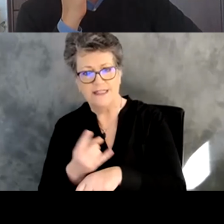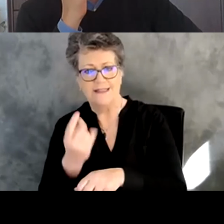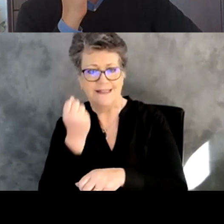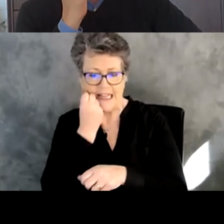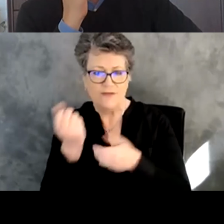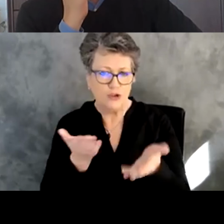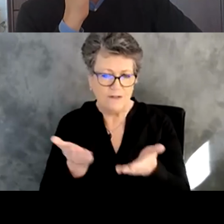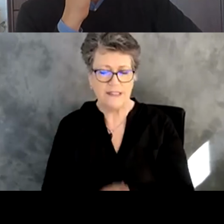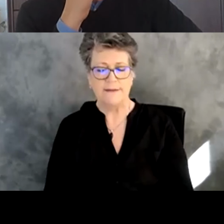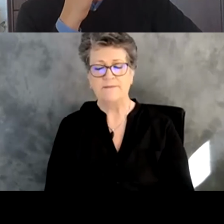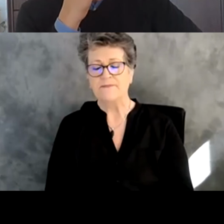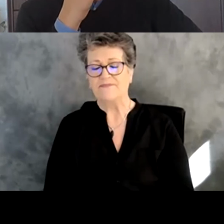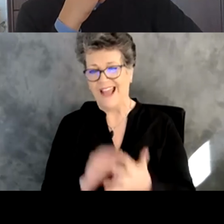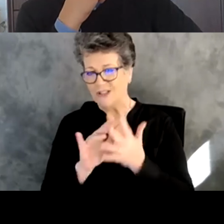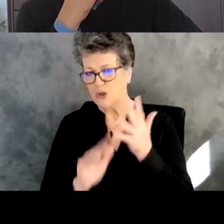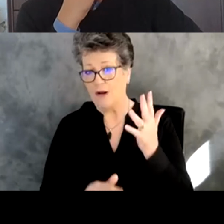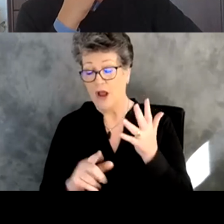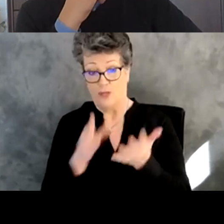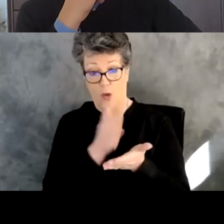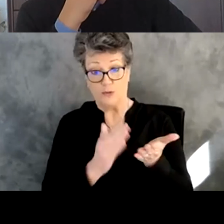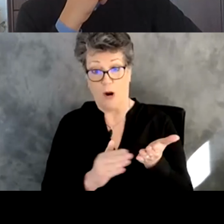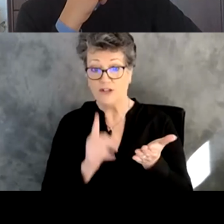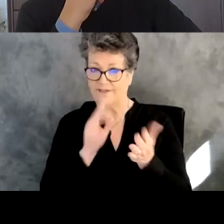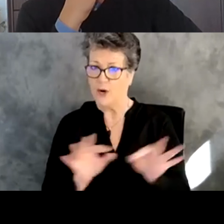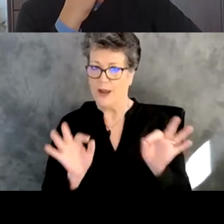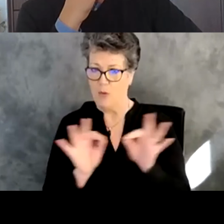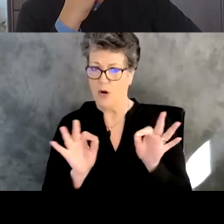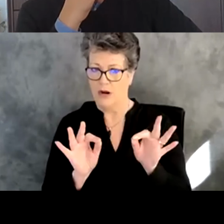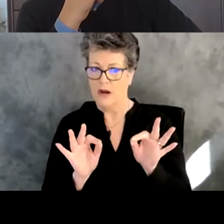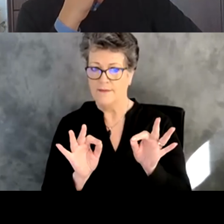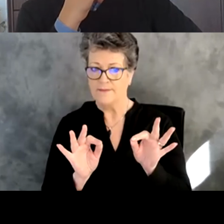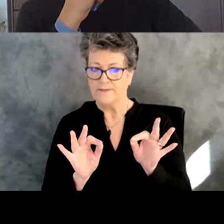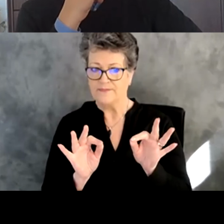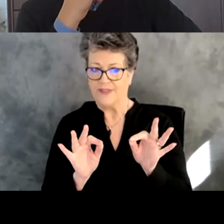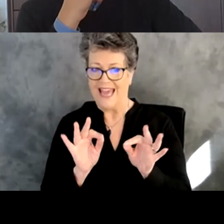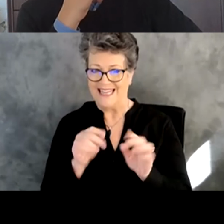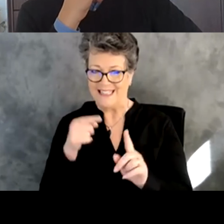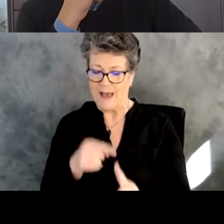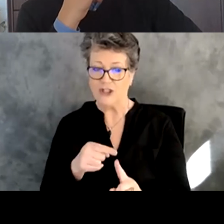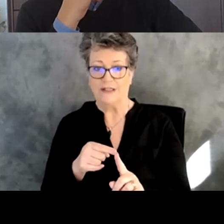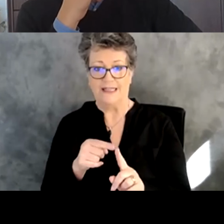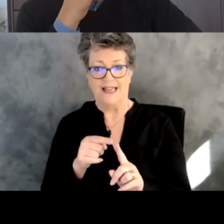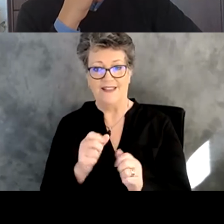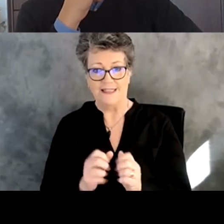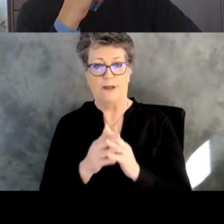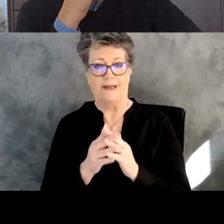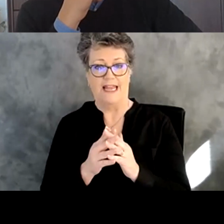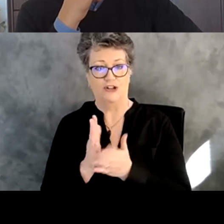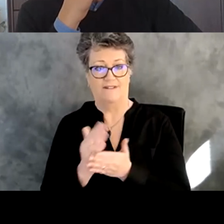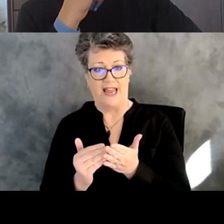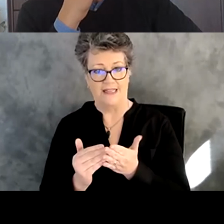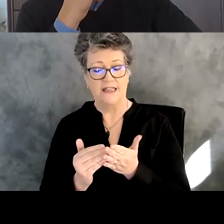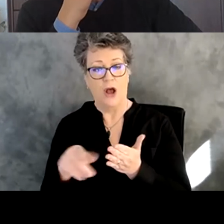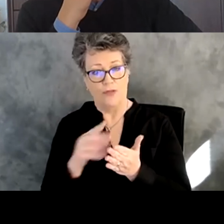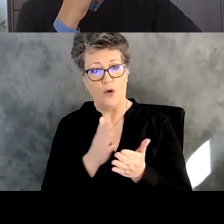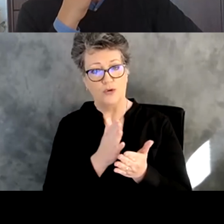so on. Those pieces are incredibly important, and especially in this implementation phase, we'll make sure that those